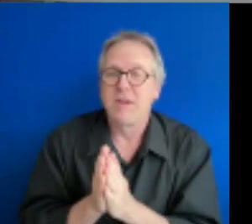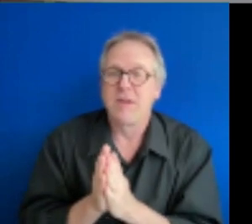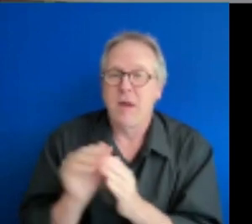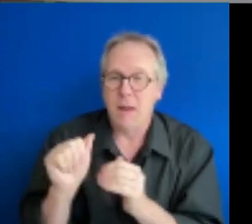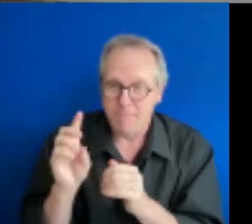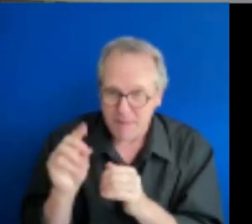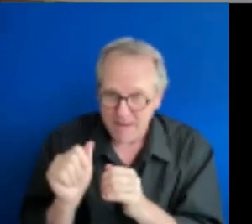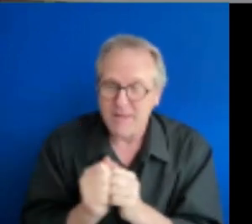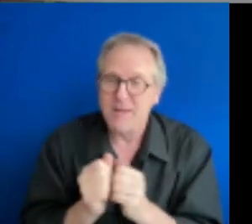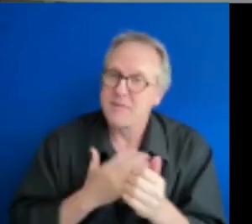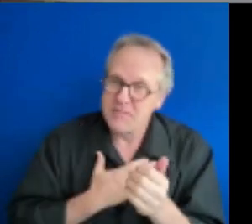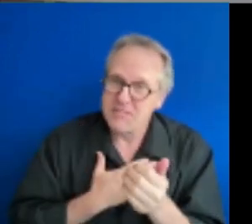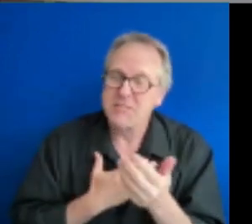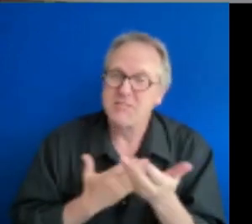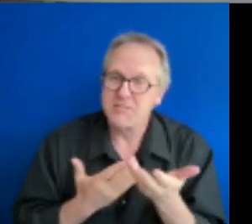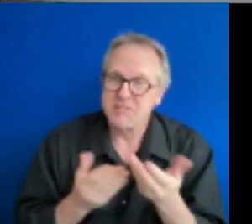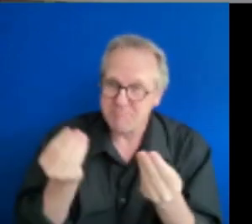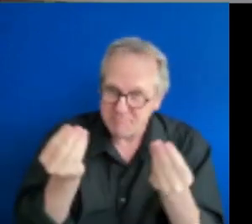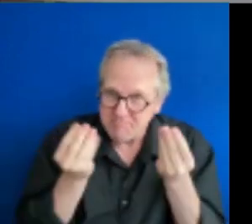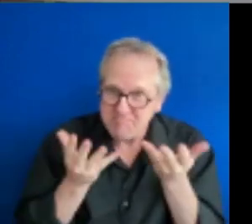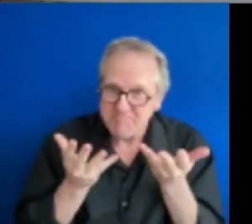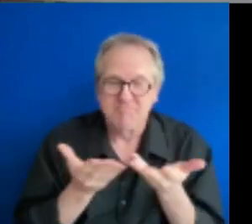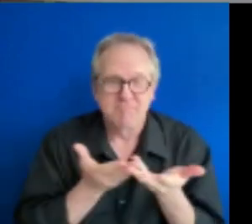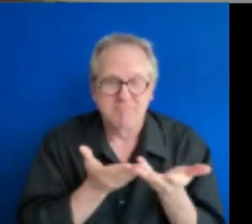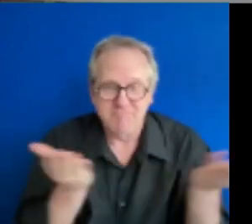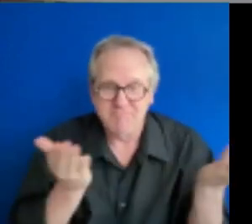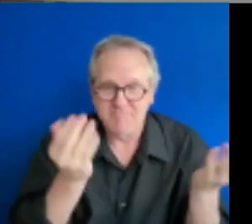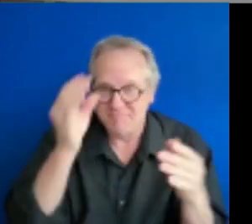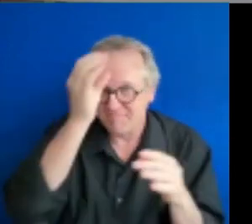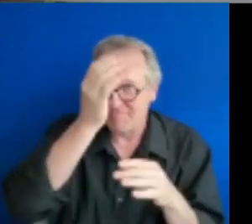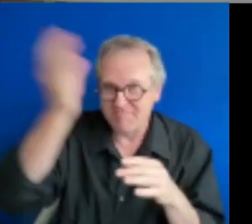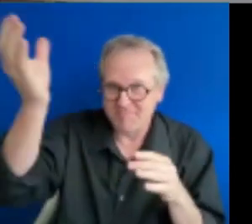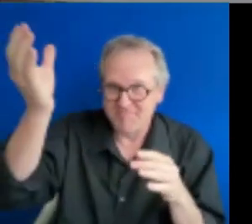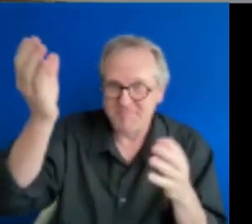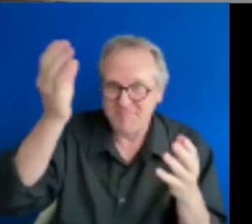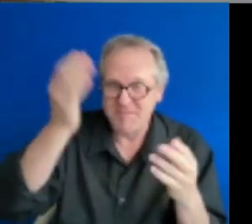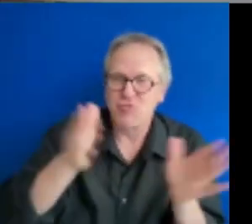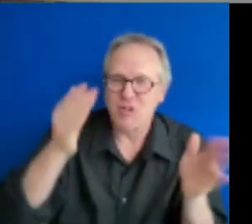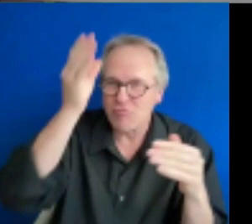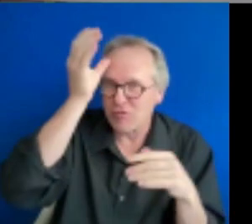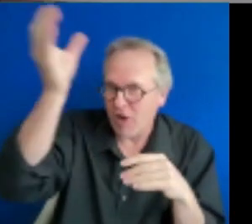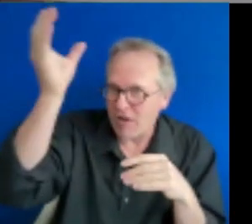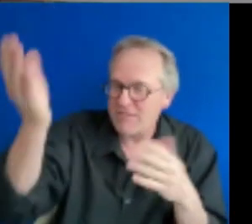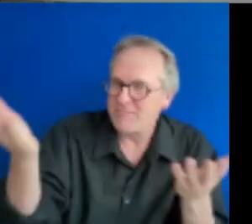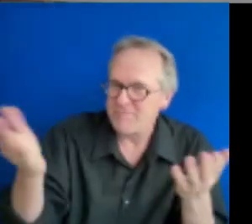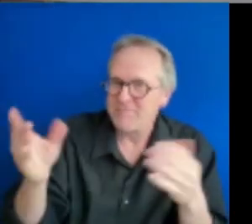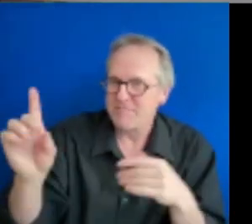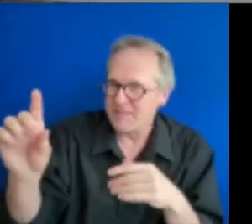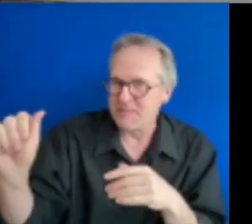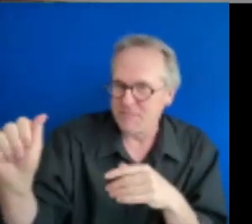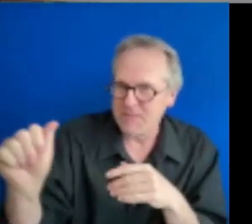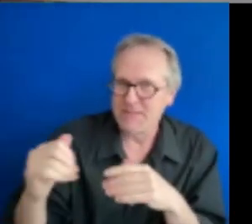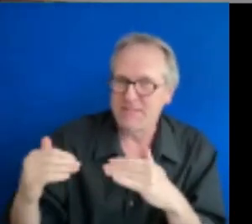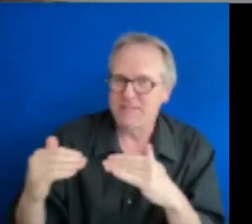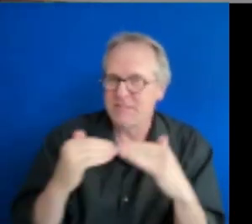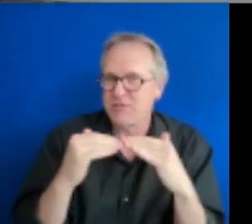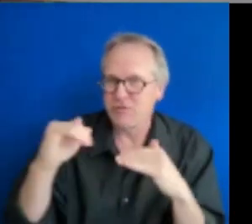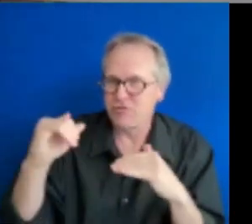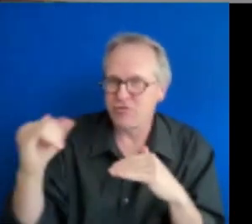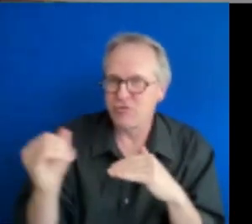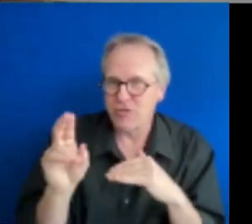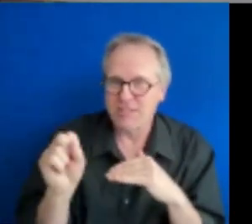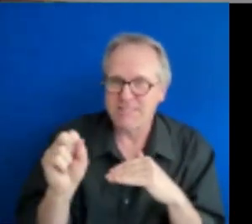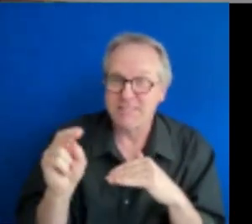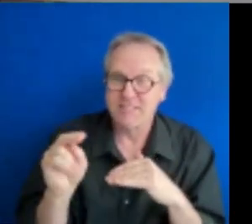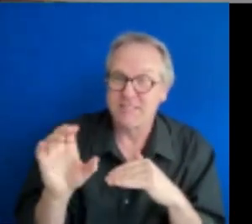us about the concept. But the general concept of disability